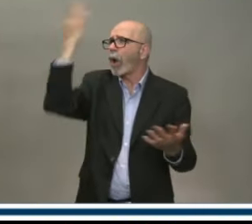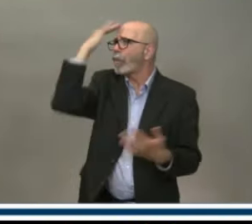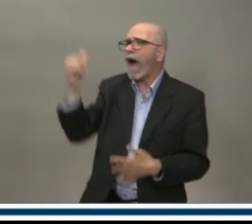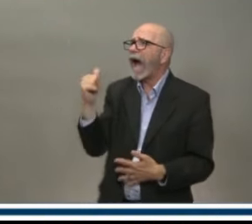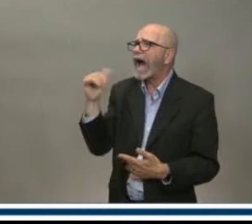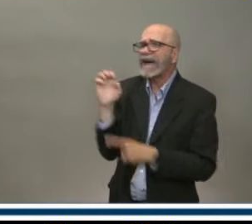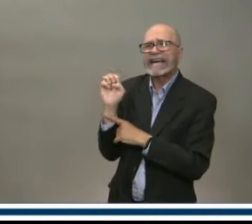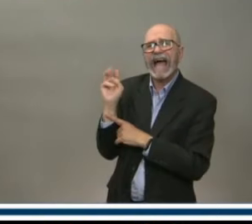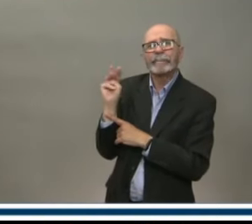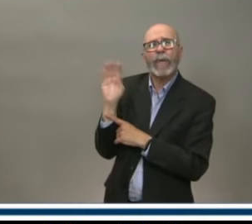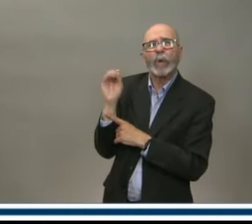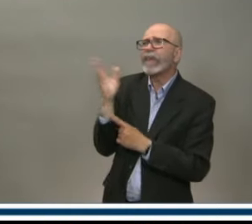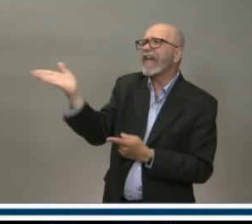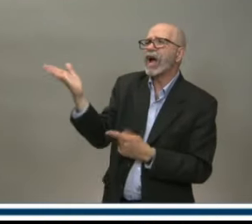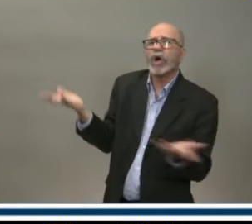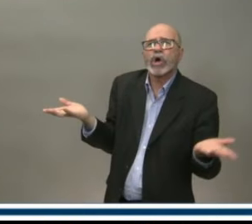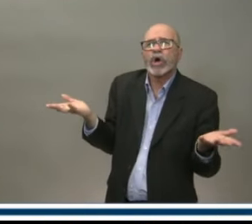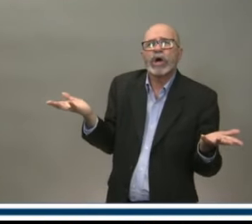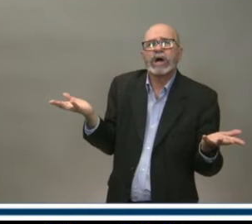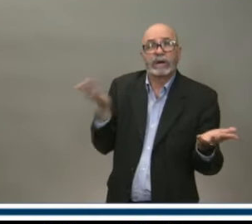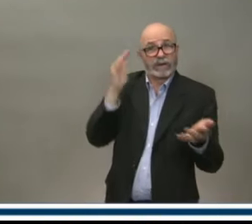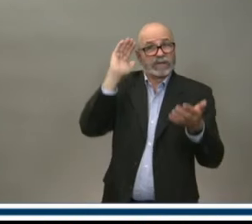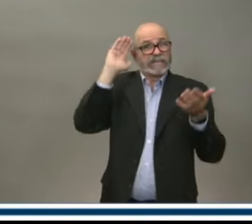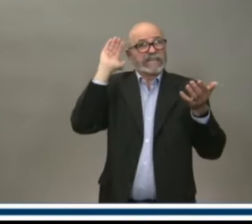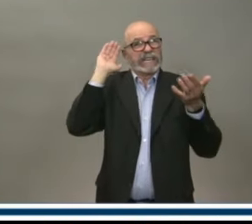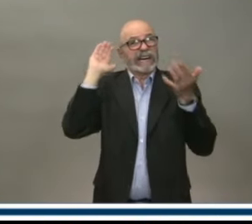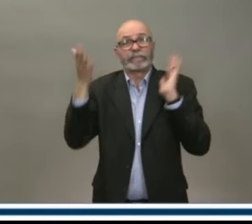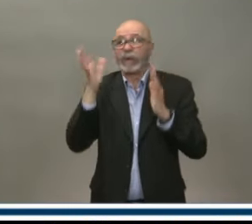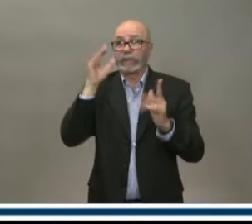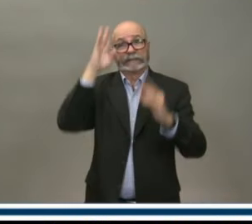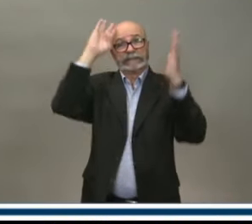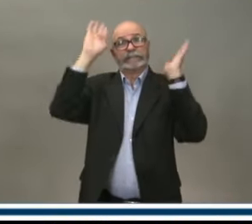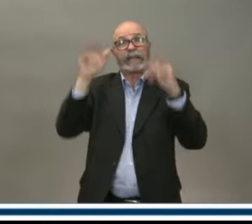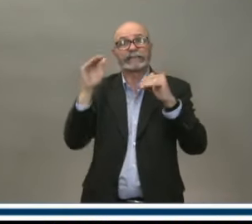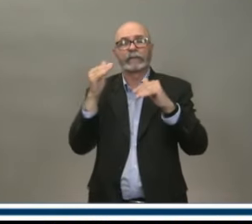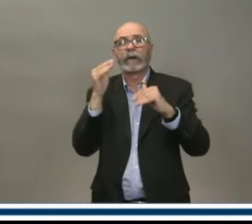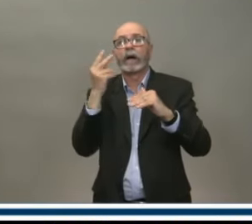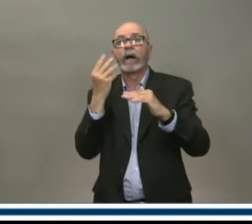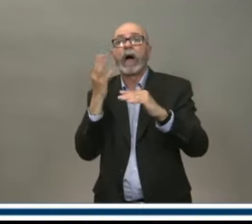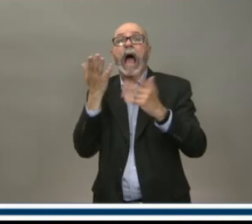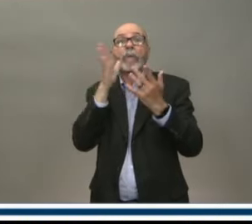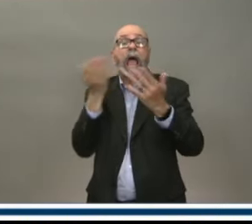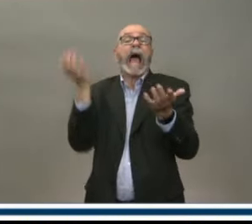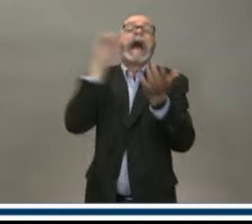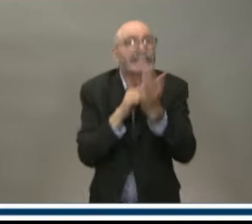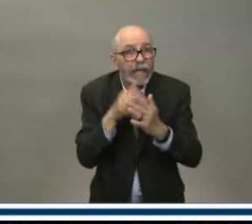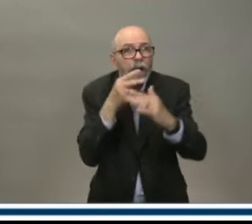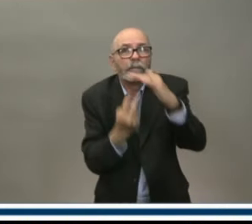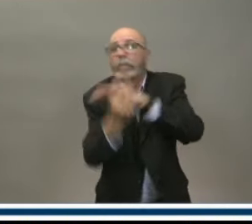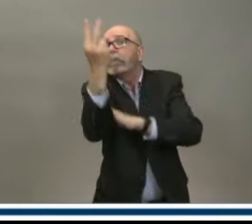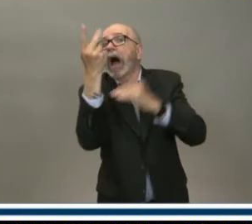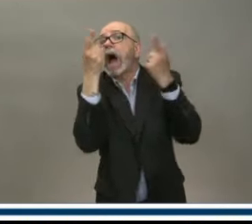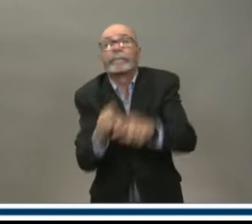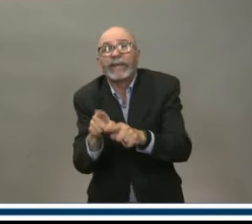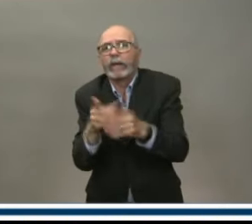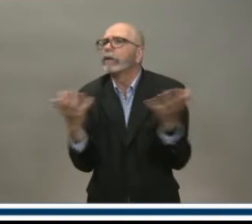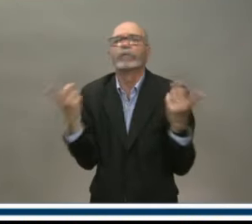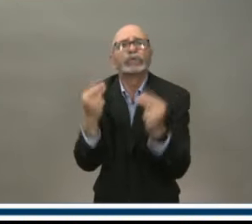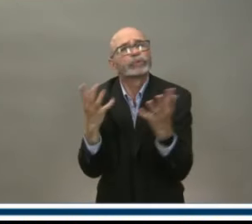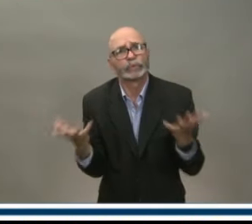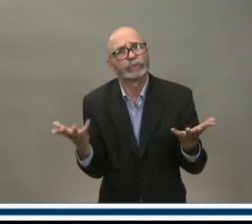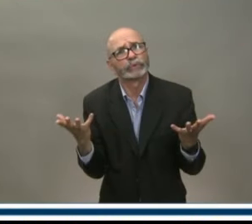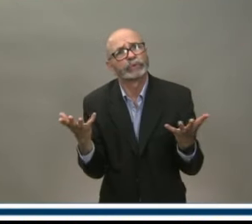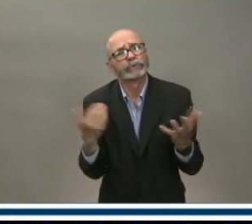like you were anticipating that something was needed, and then nothing happened. Is that a question for you that